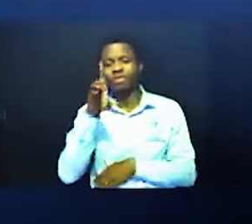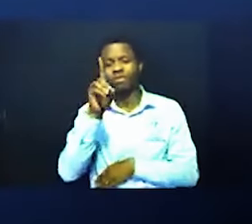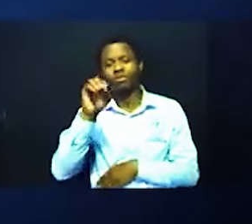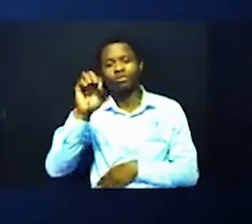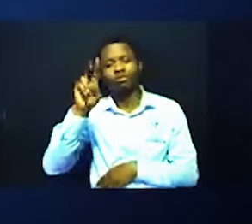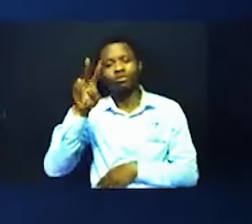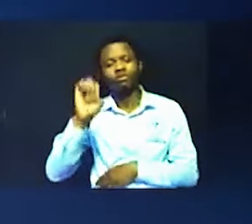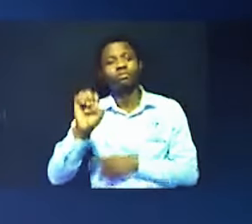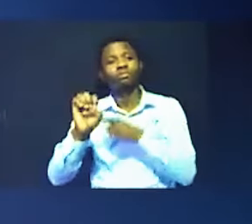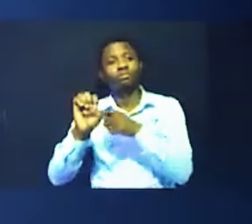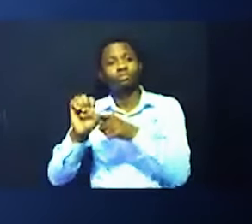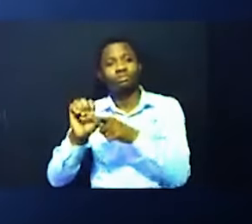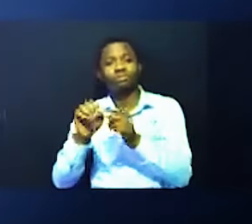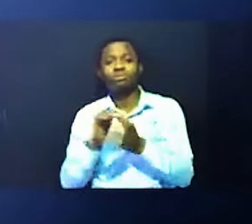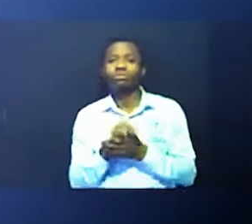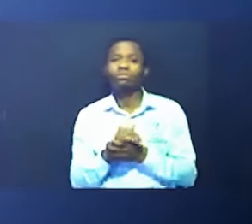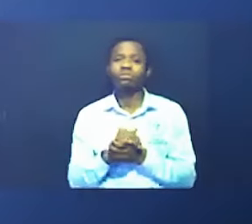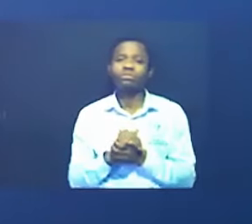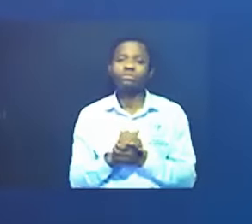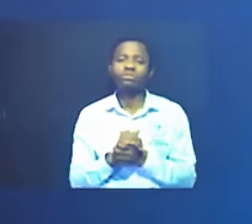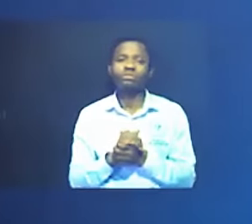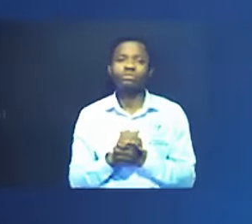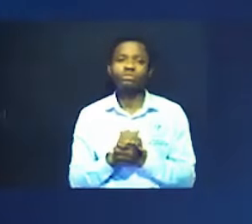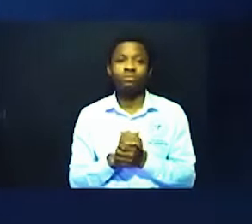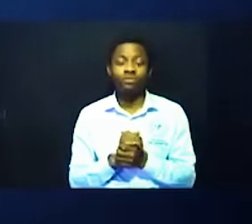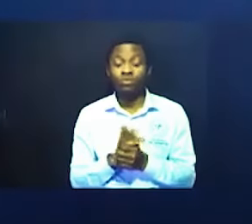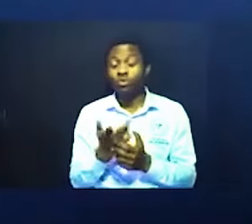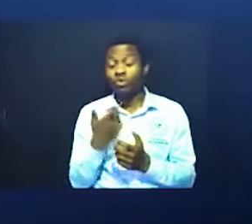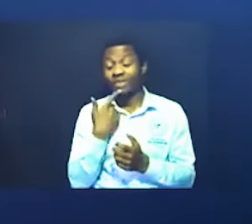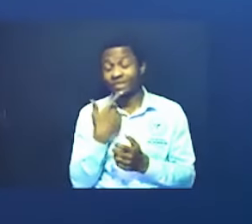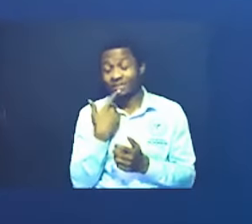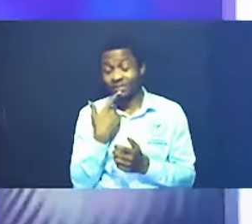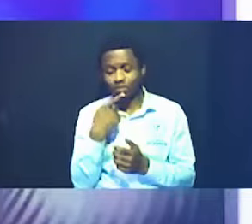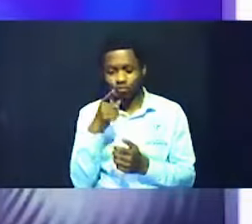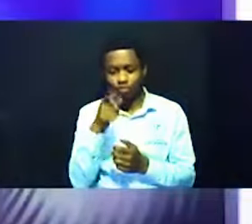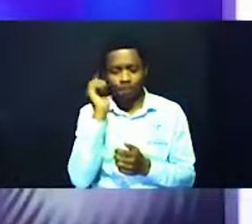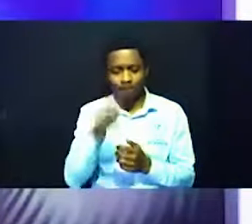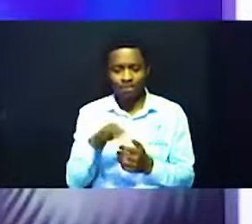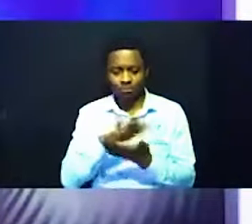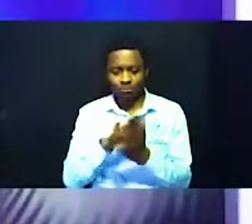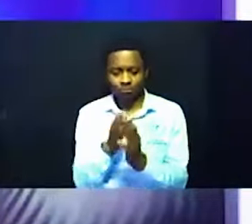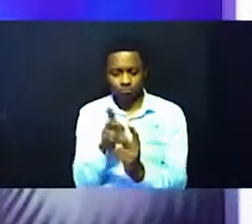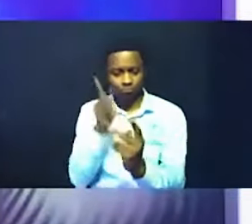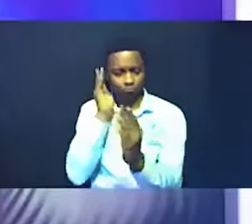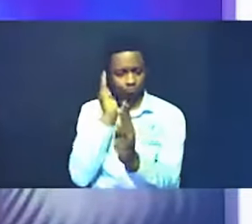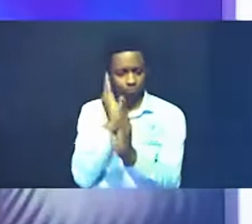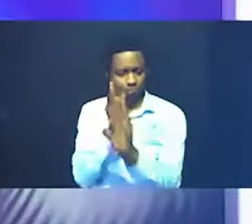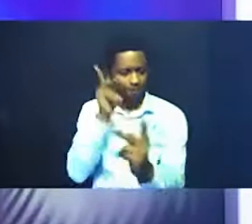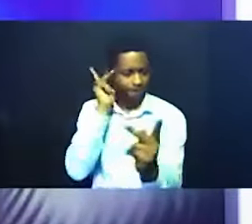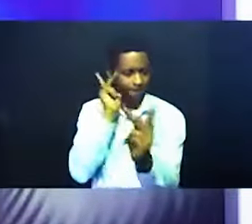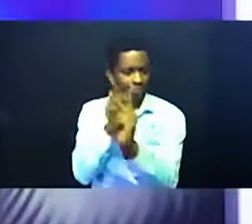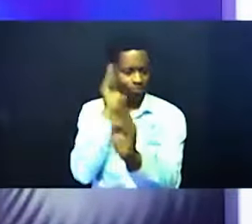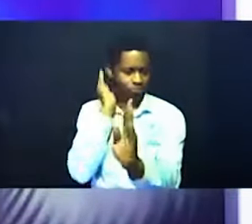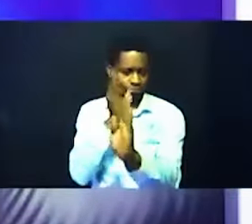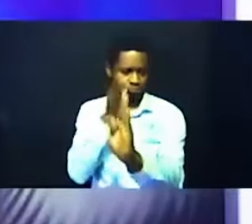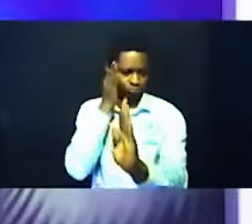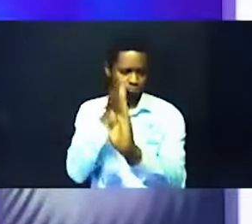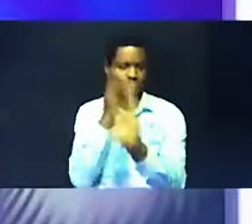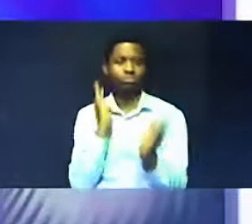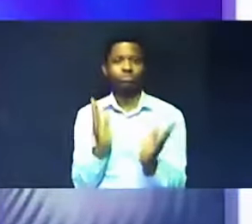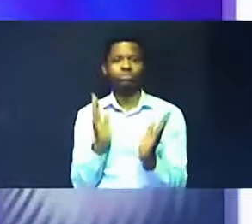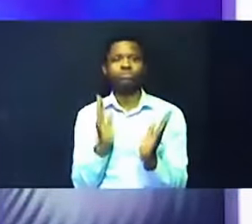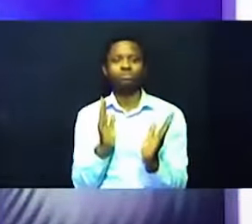because when I say set the record straight I'm not saying that you should